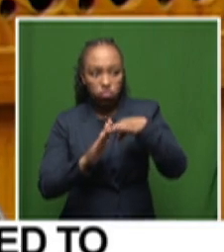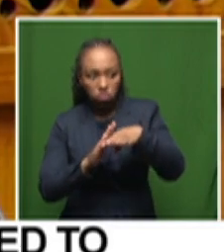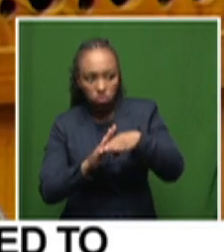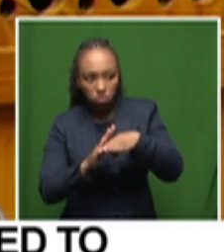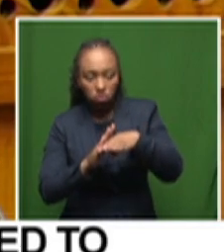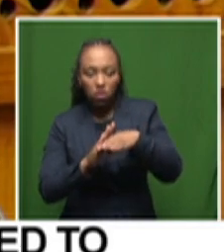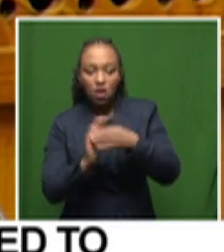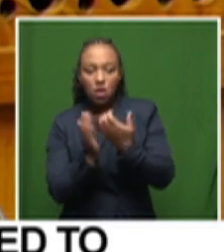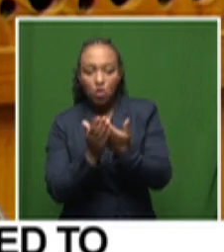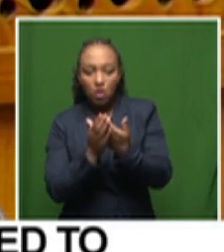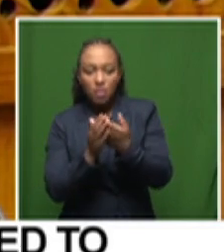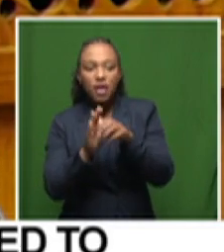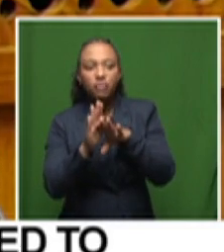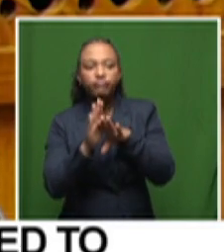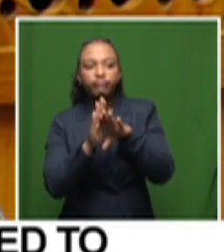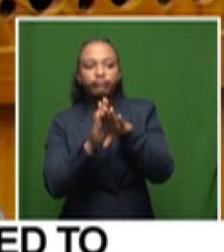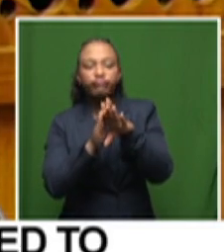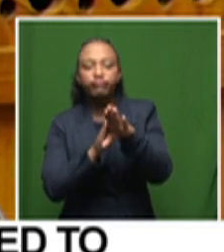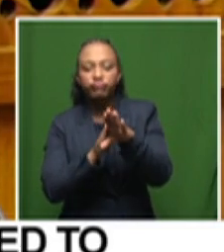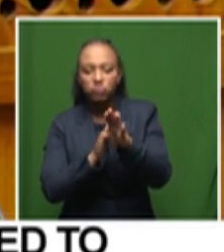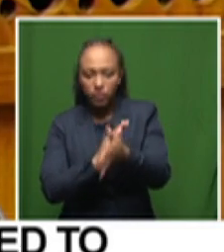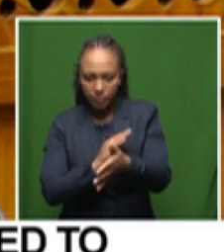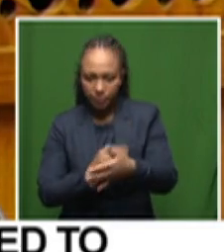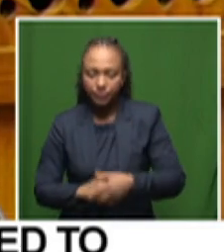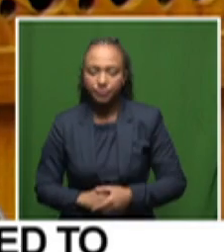to a recovery.